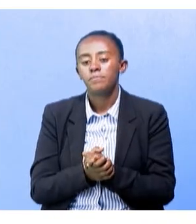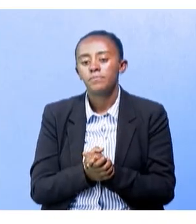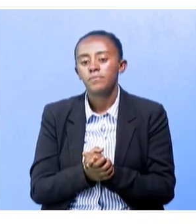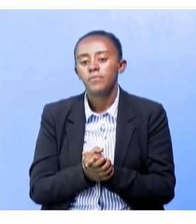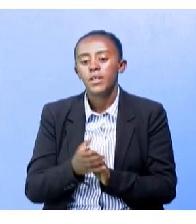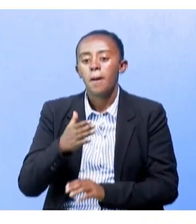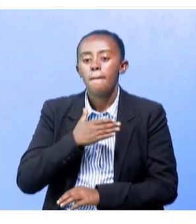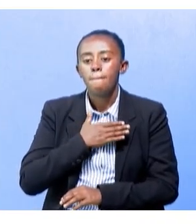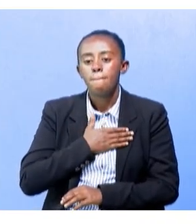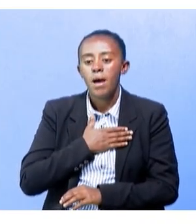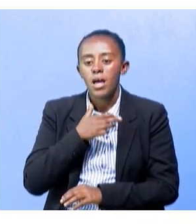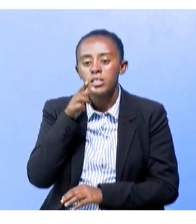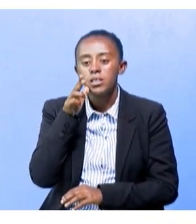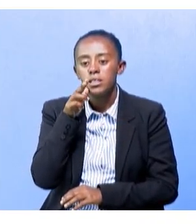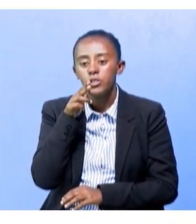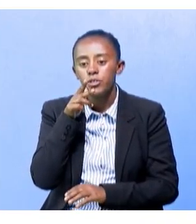My sister